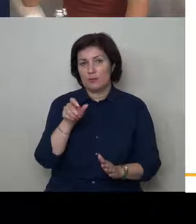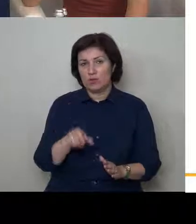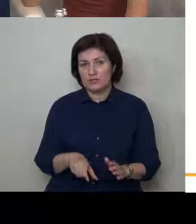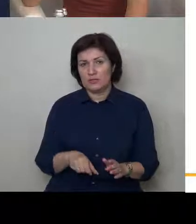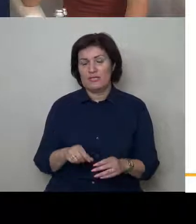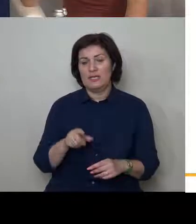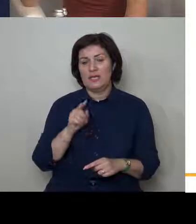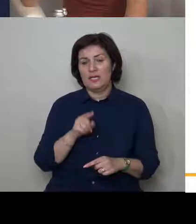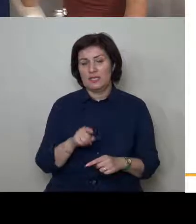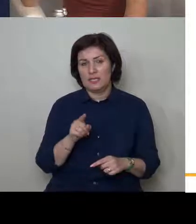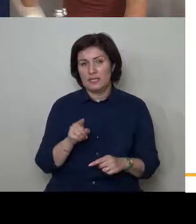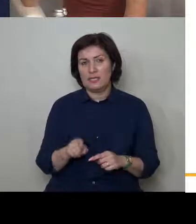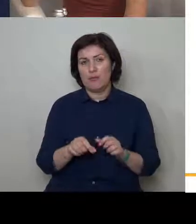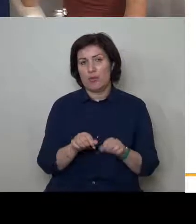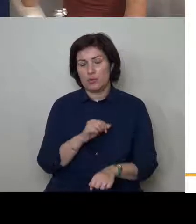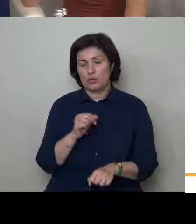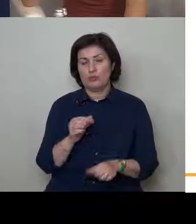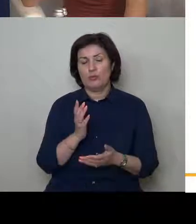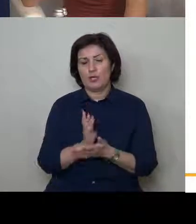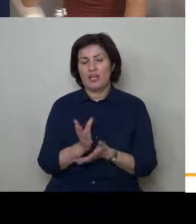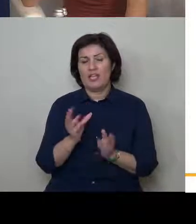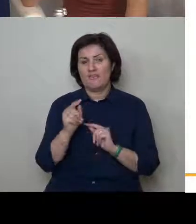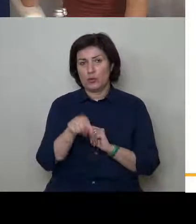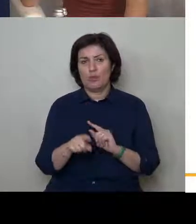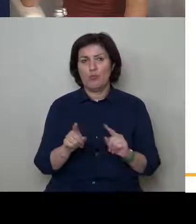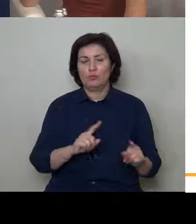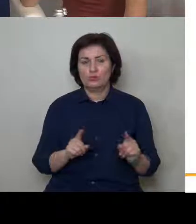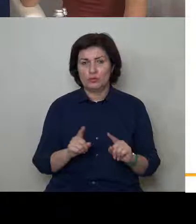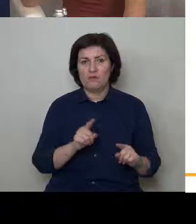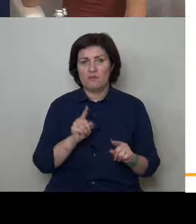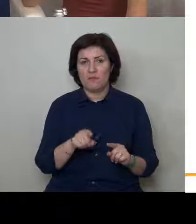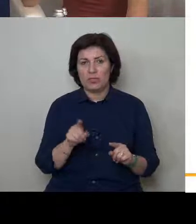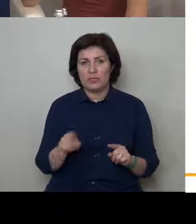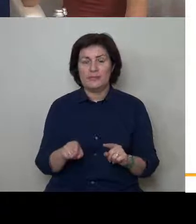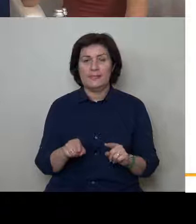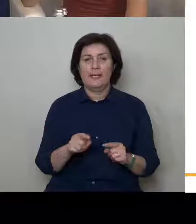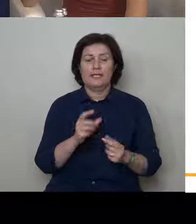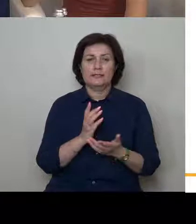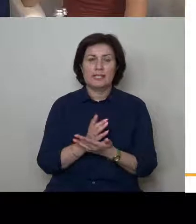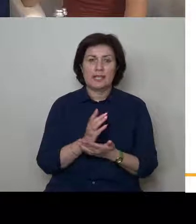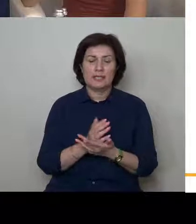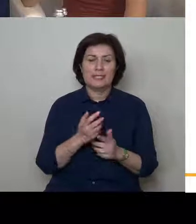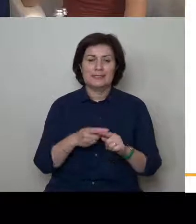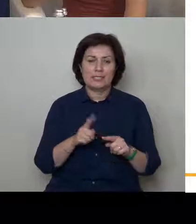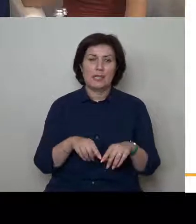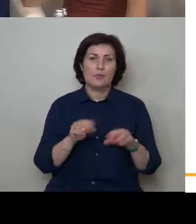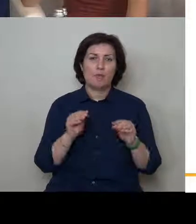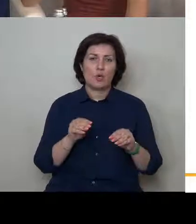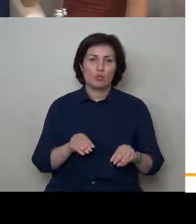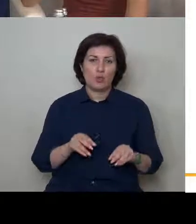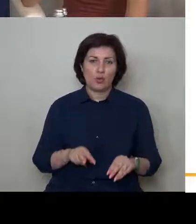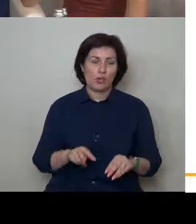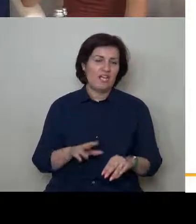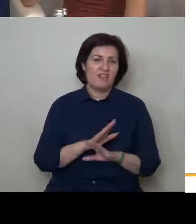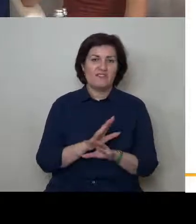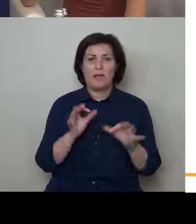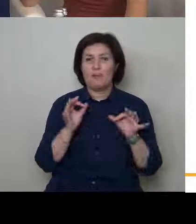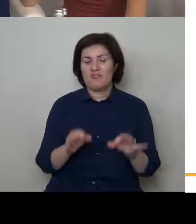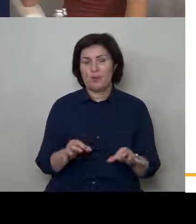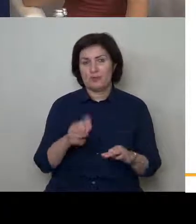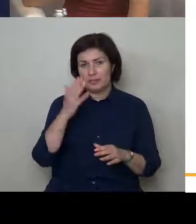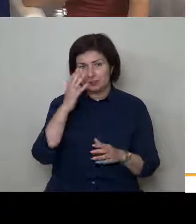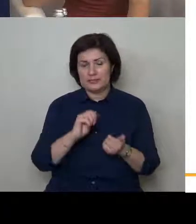the expression of the voters' will. The breach, the violation, is that they would draw